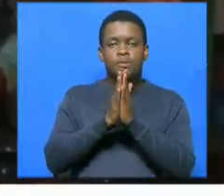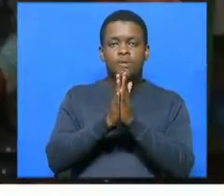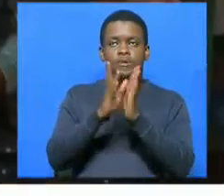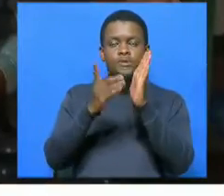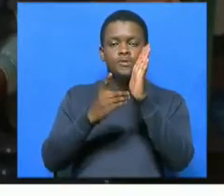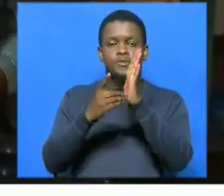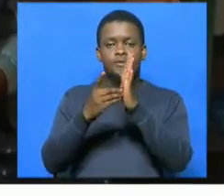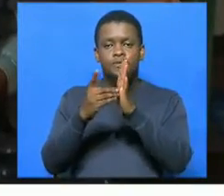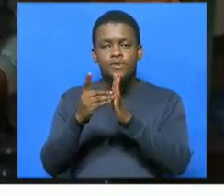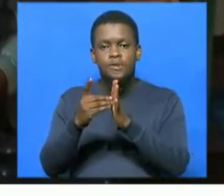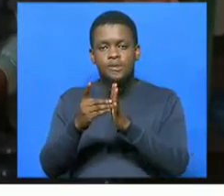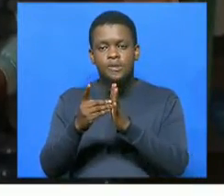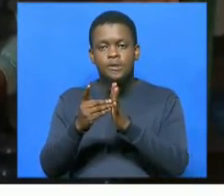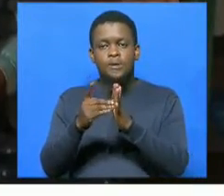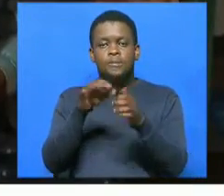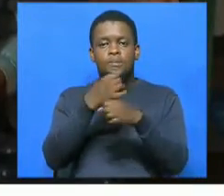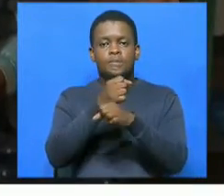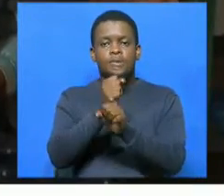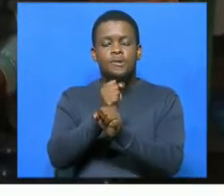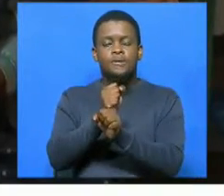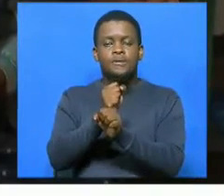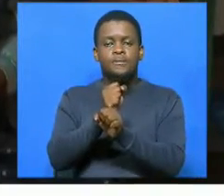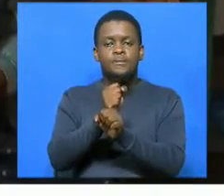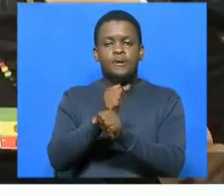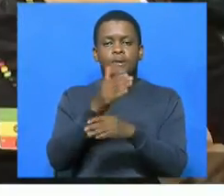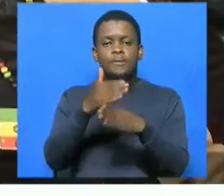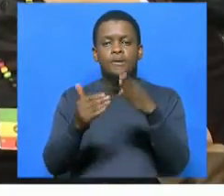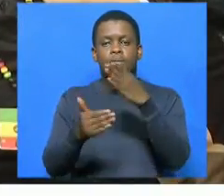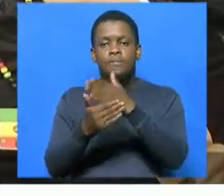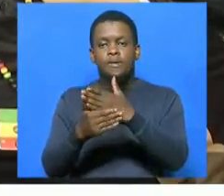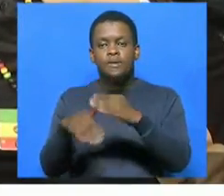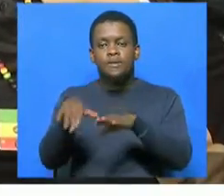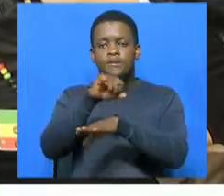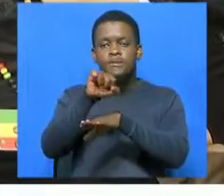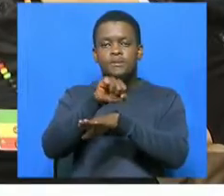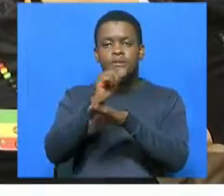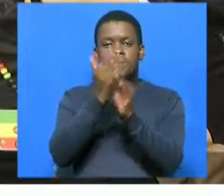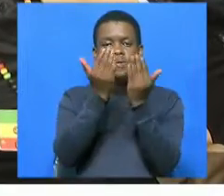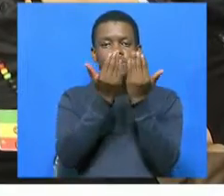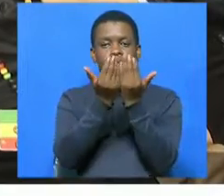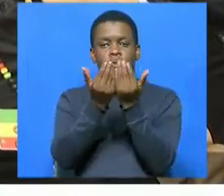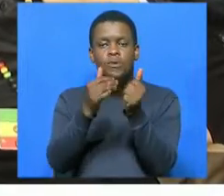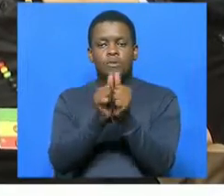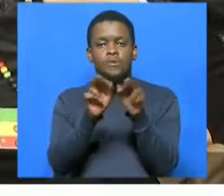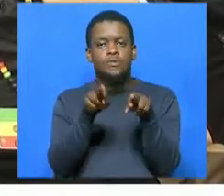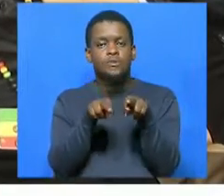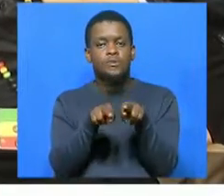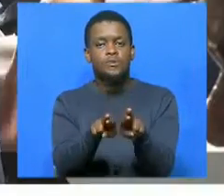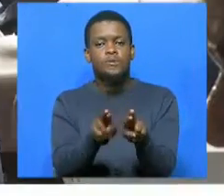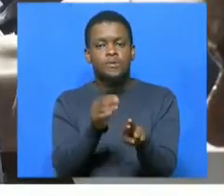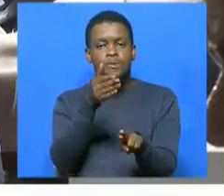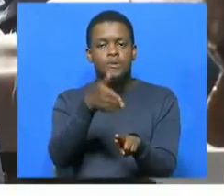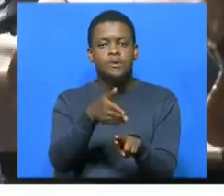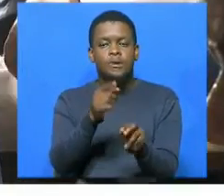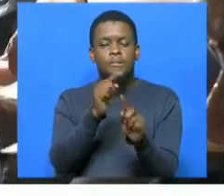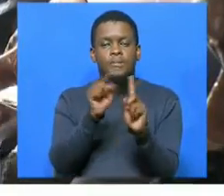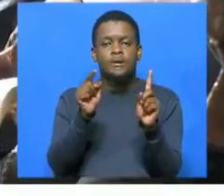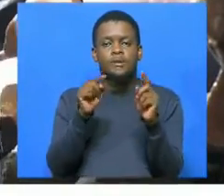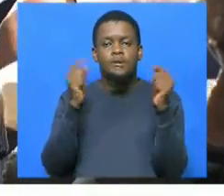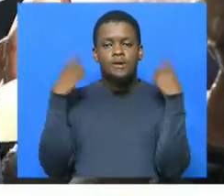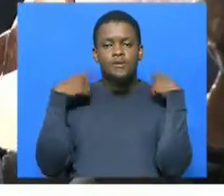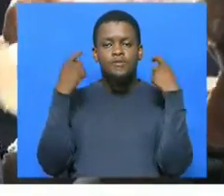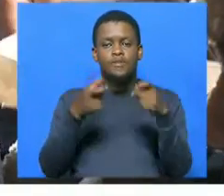development such as the construction of a senior school, internal roads, and to be helped out with perseverance and warm hearts in the